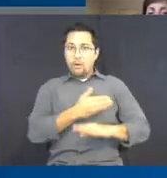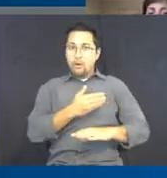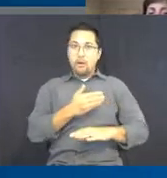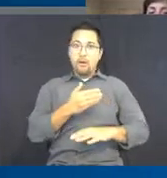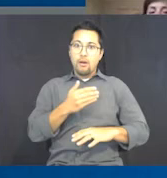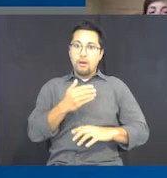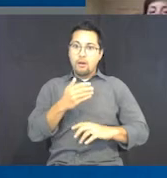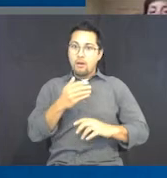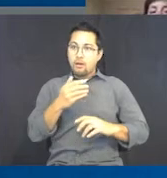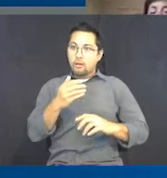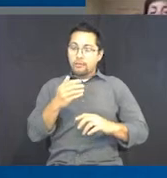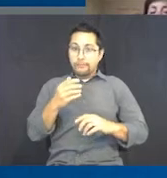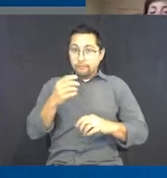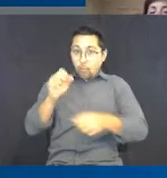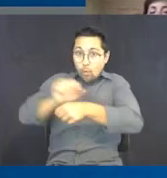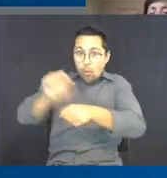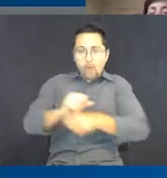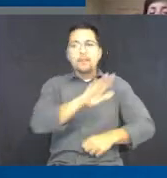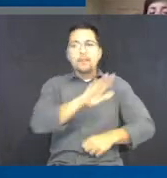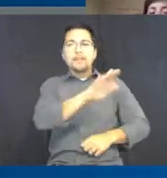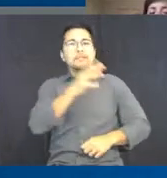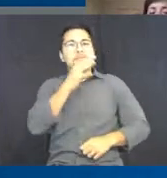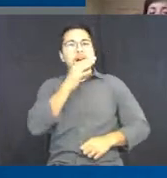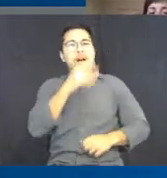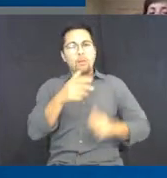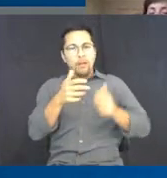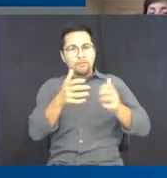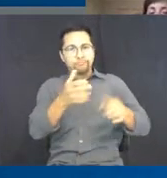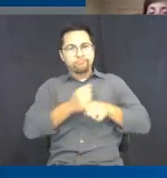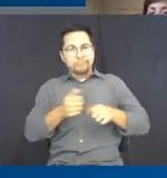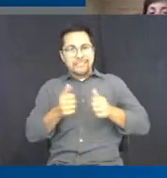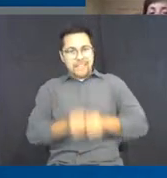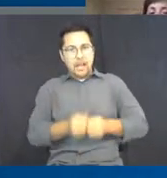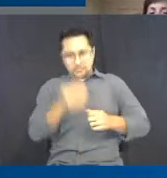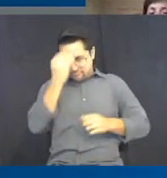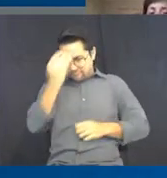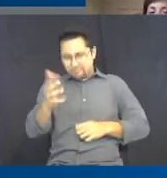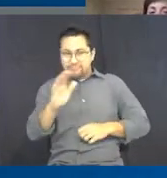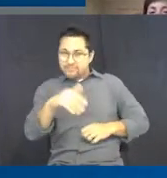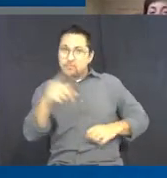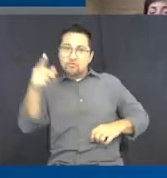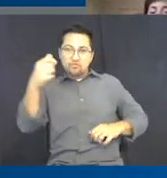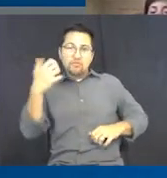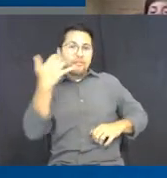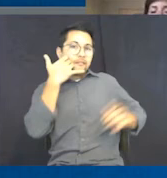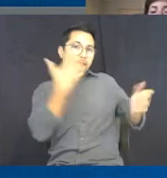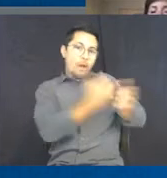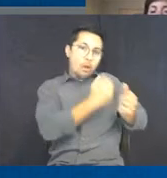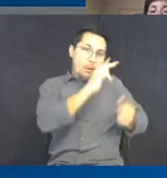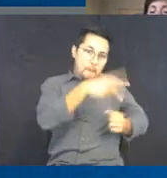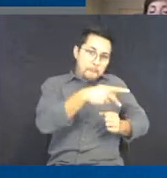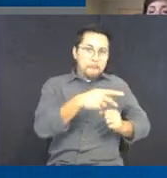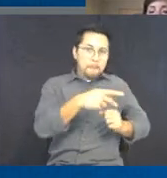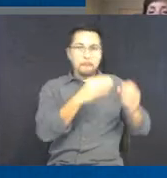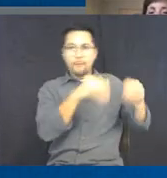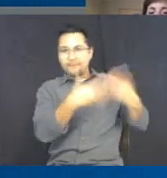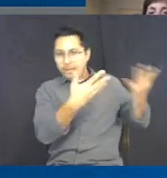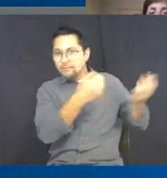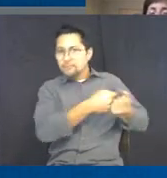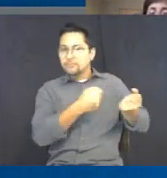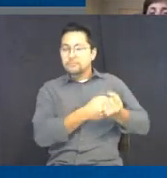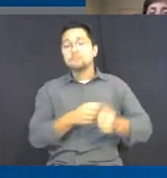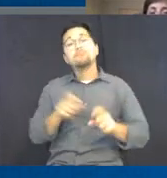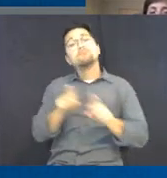shower and slipping, we can use a water sensor to notify someone that water has been detected. So those are just a few of the